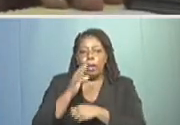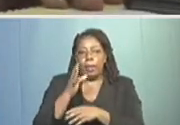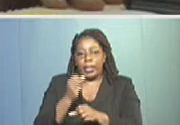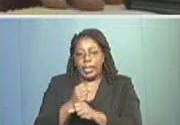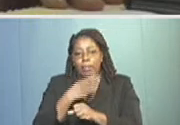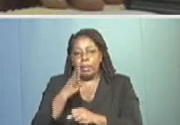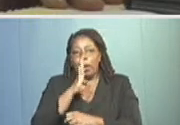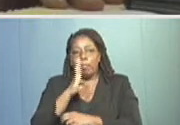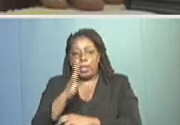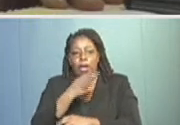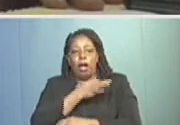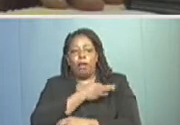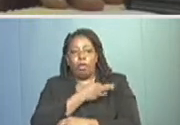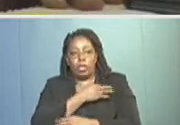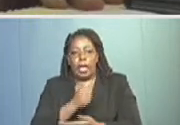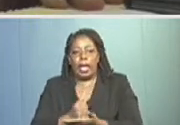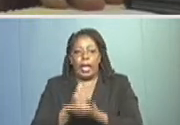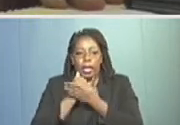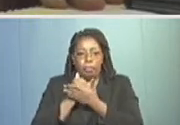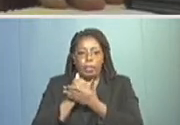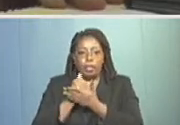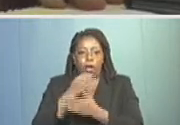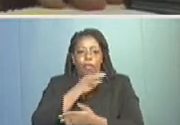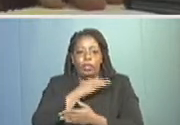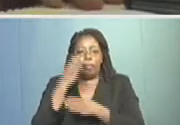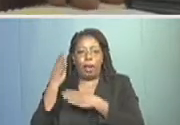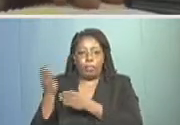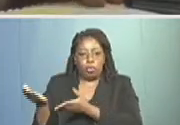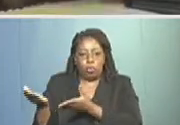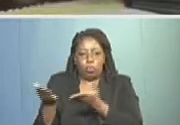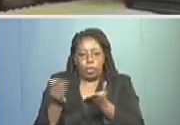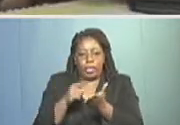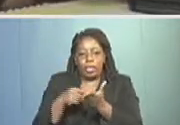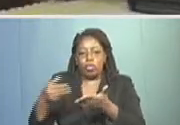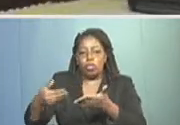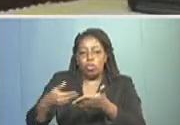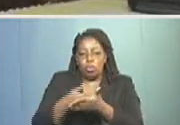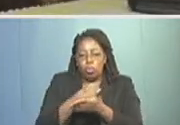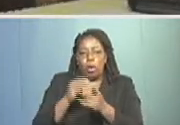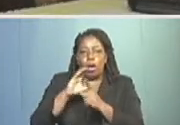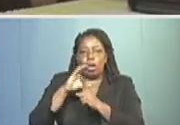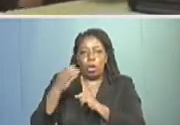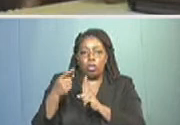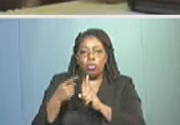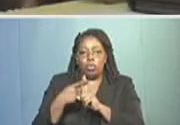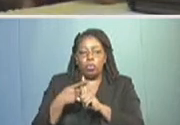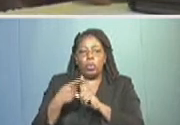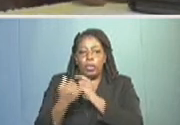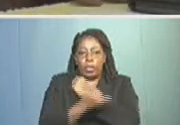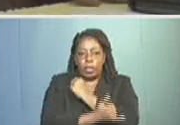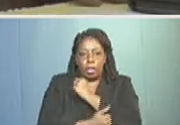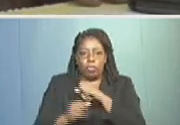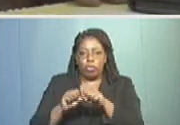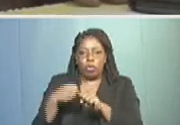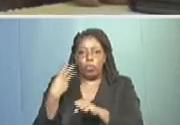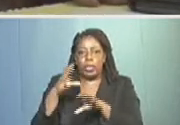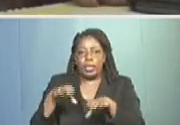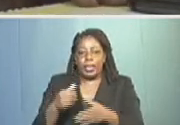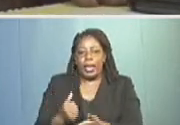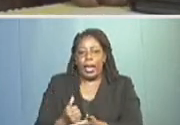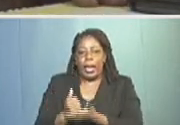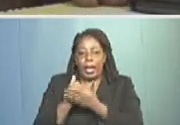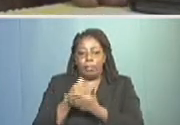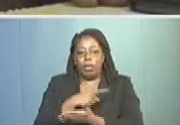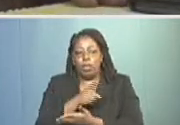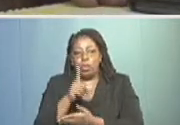a volunteer and helping Volunteer Bahamas bring this new culture to our country so that we can help those